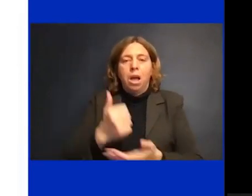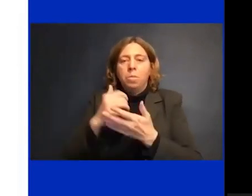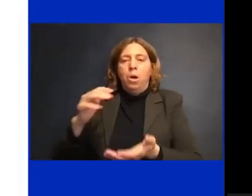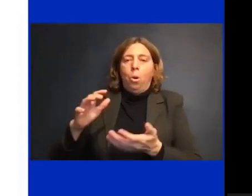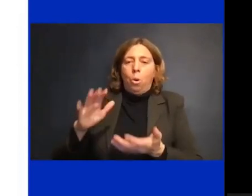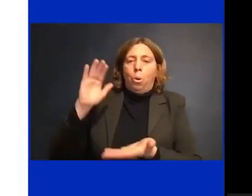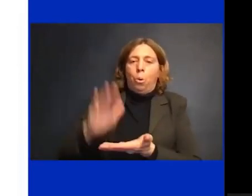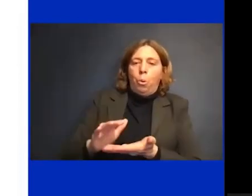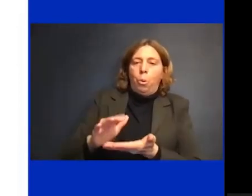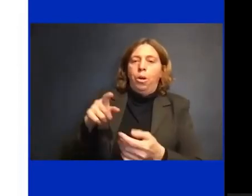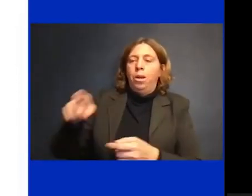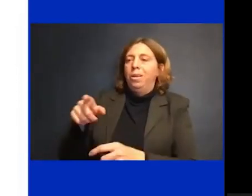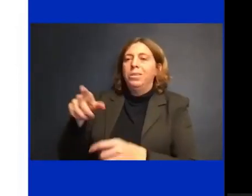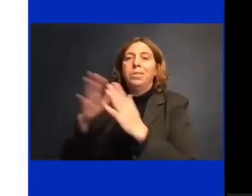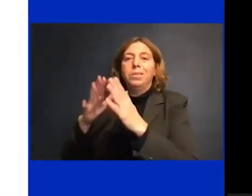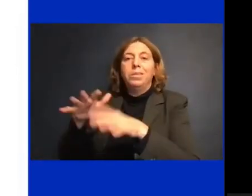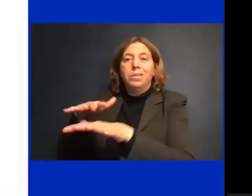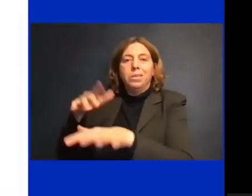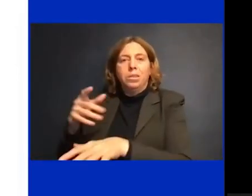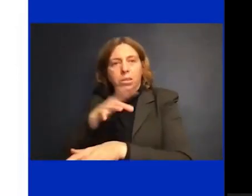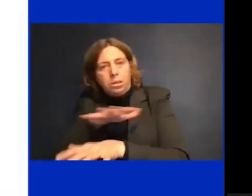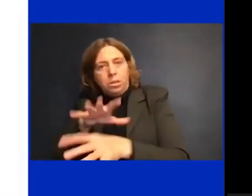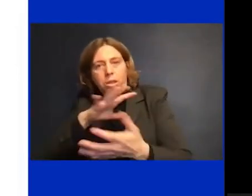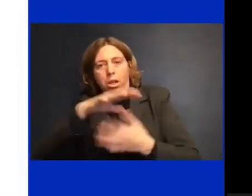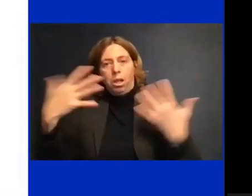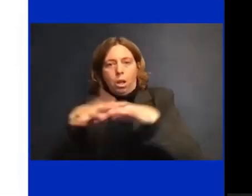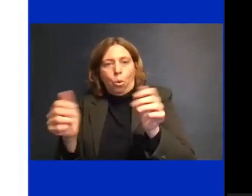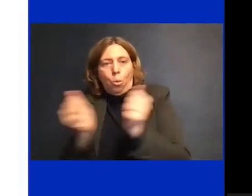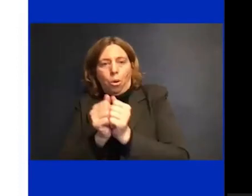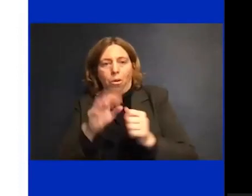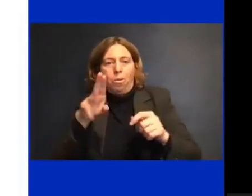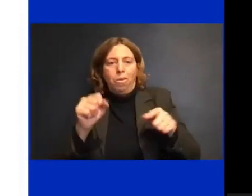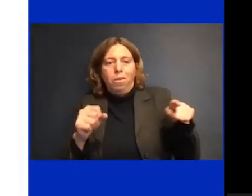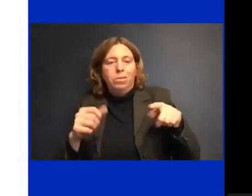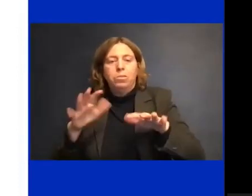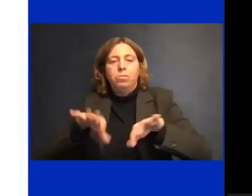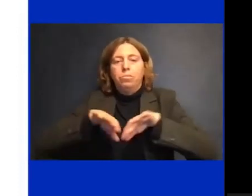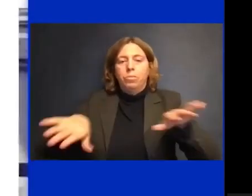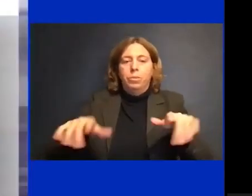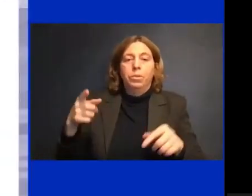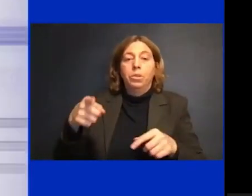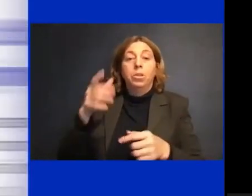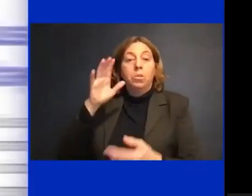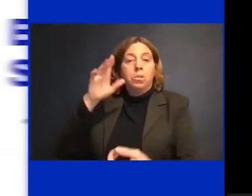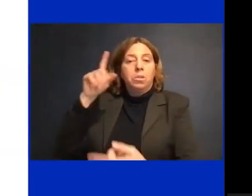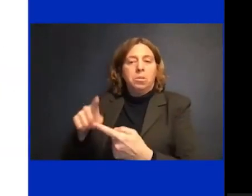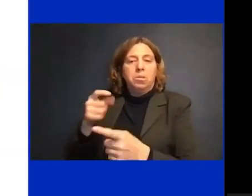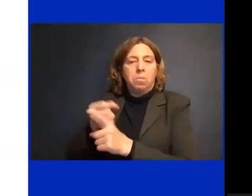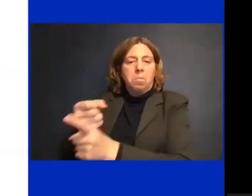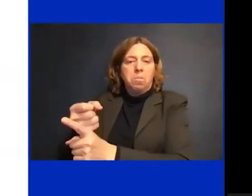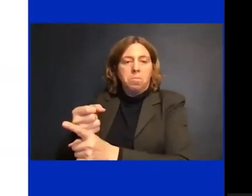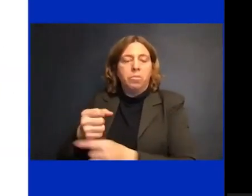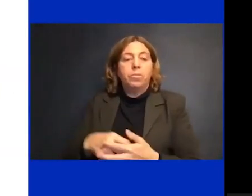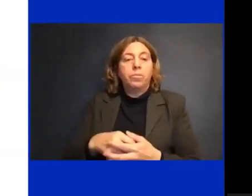natural growth of local traffic that is currently impacted due to curbside and bus terminal operations.